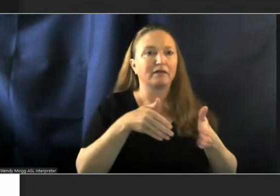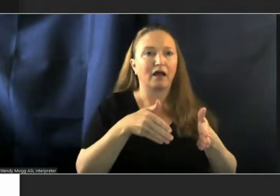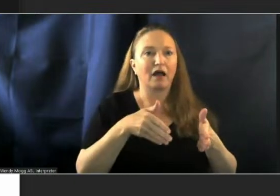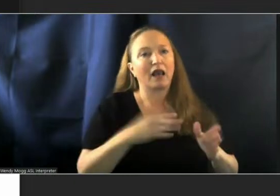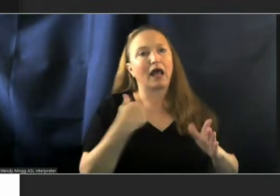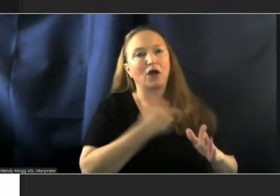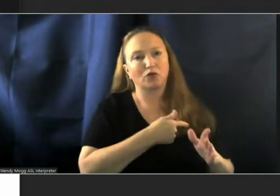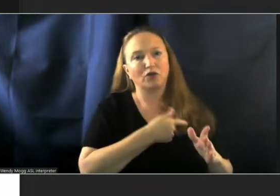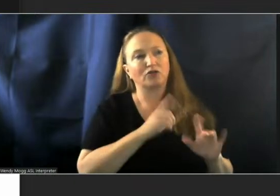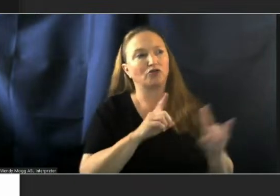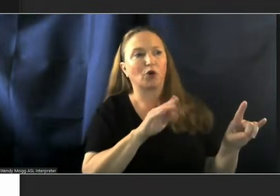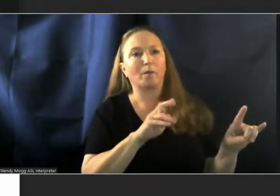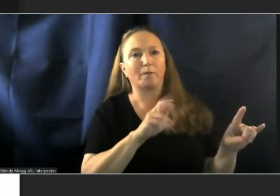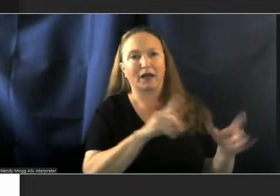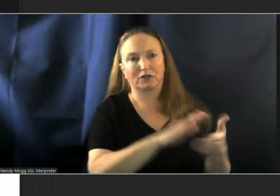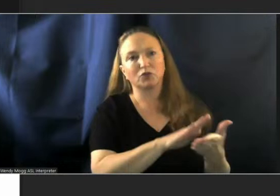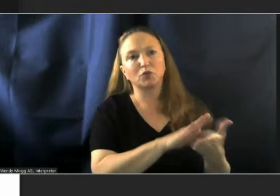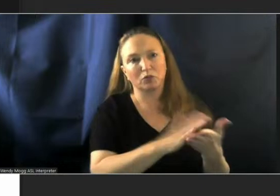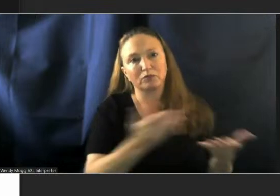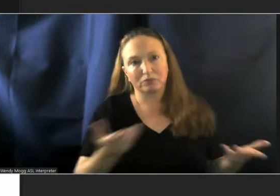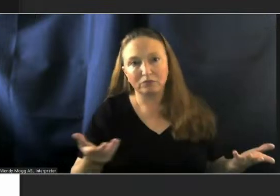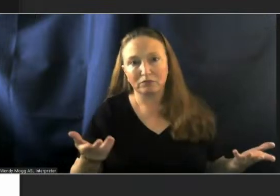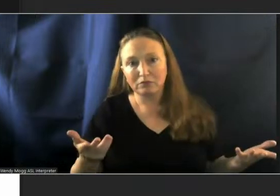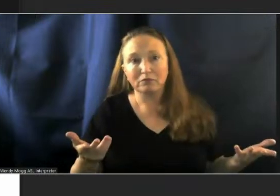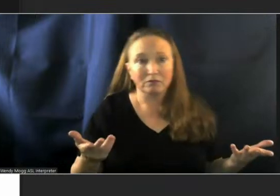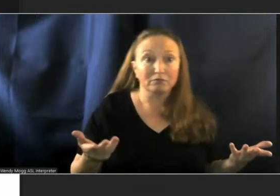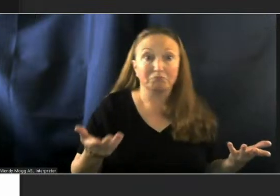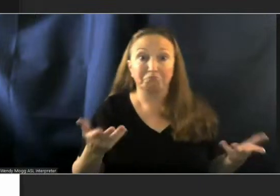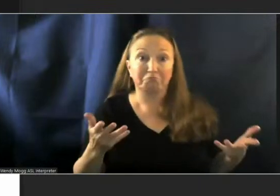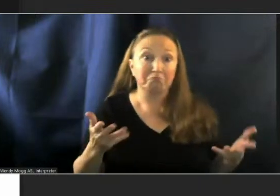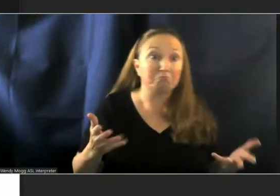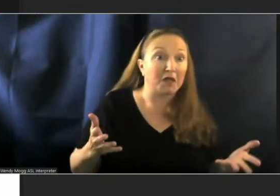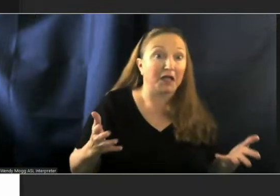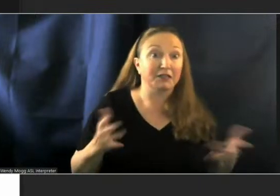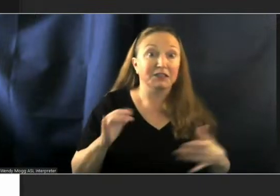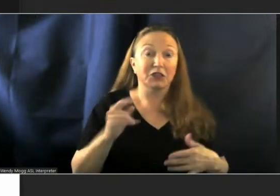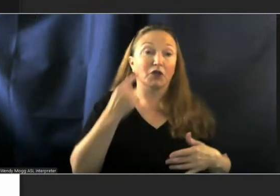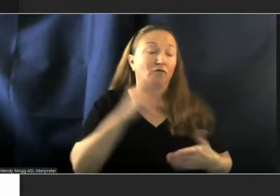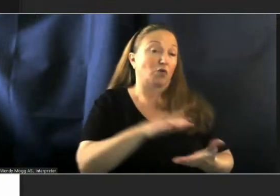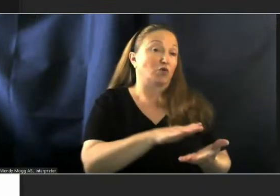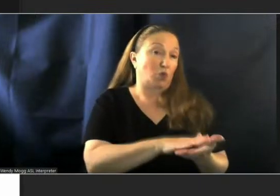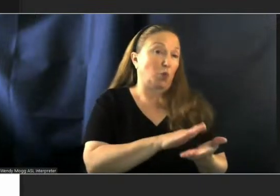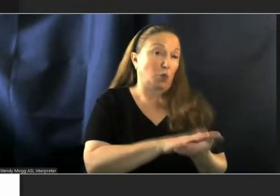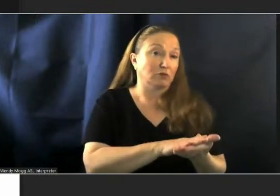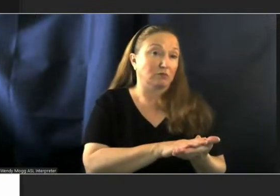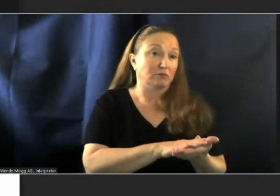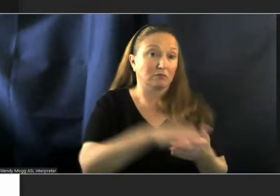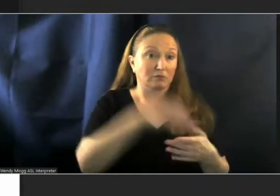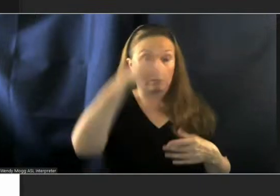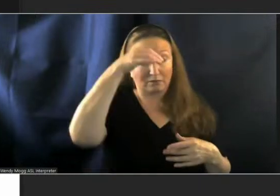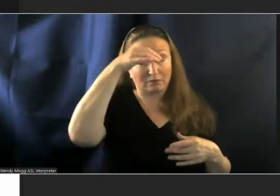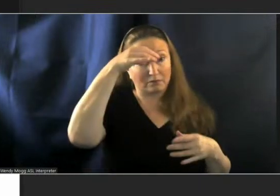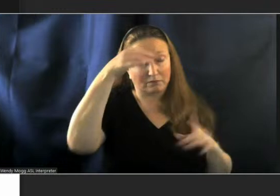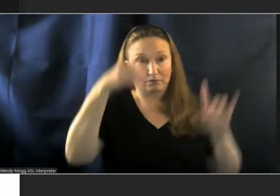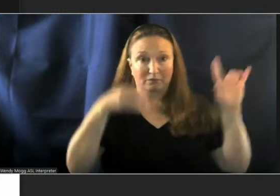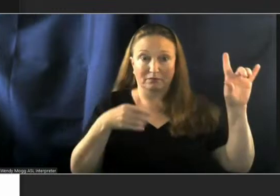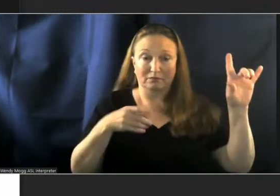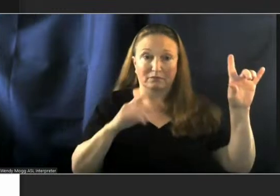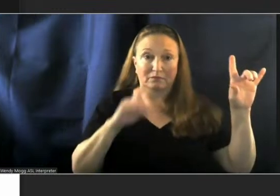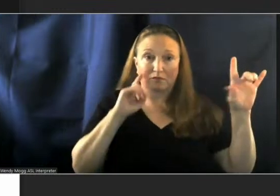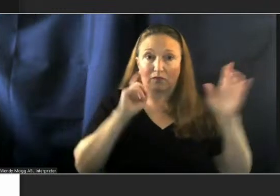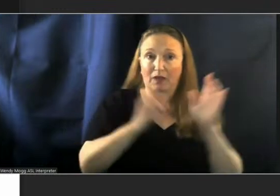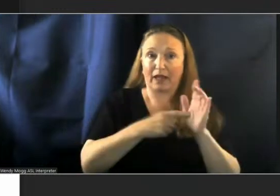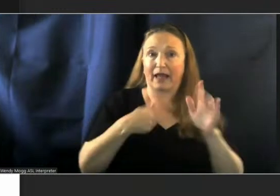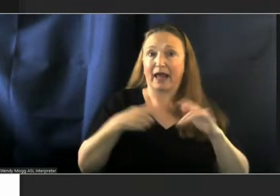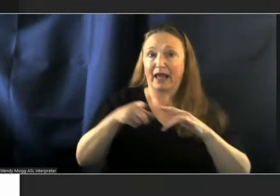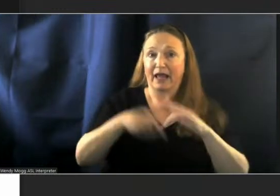So that's, so that's it. That's it for schools. And I noticed that I skipped my